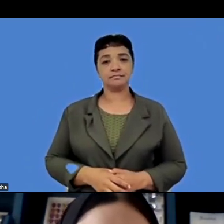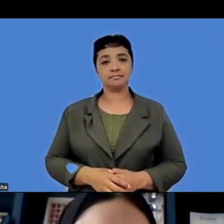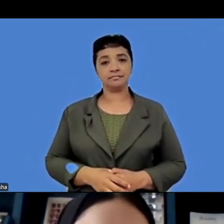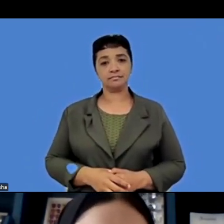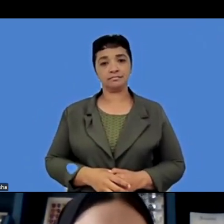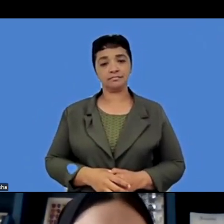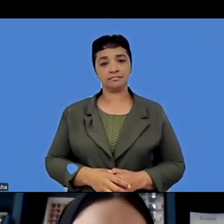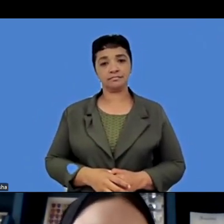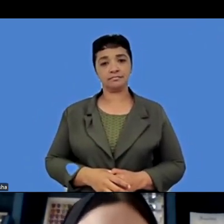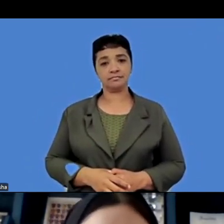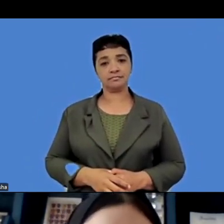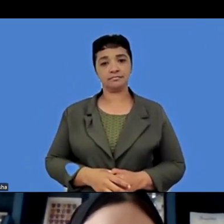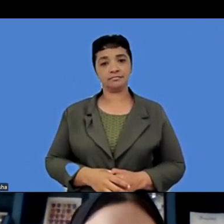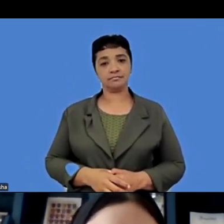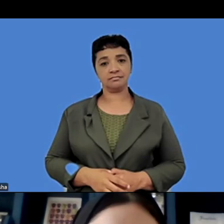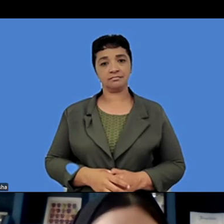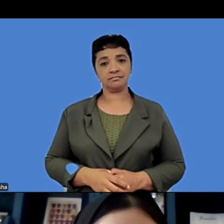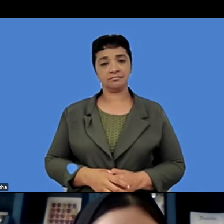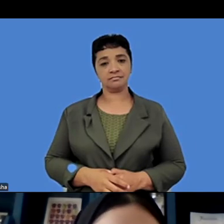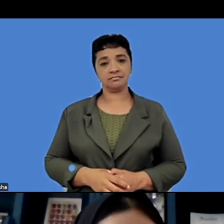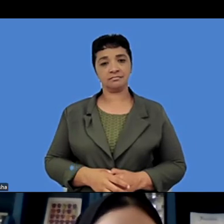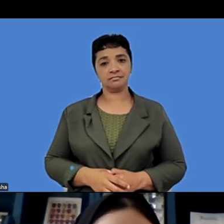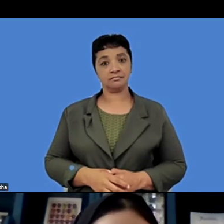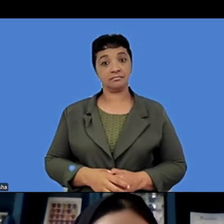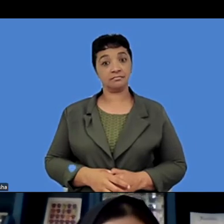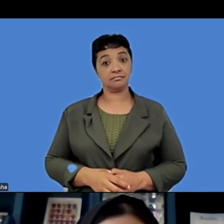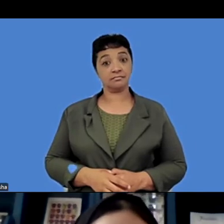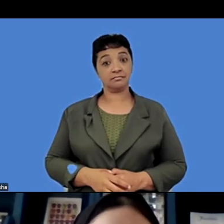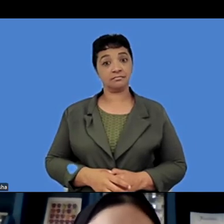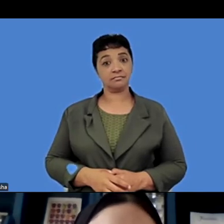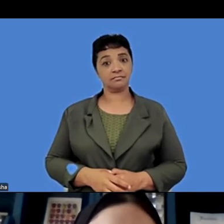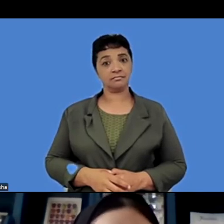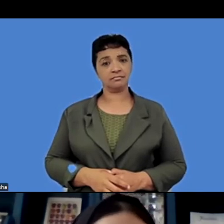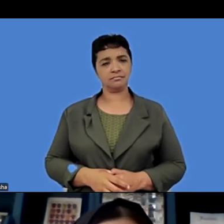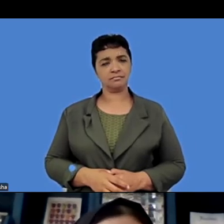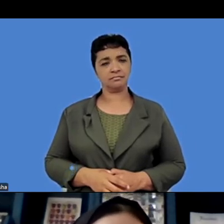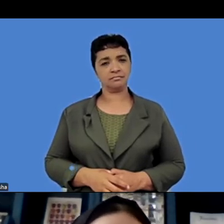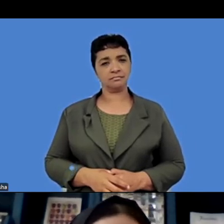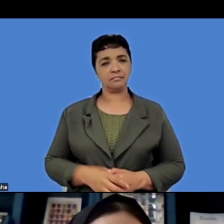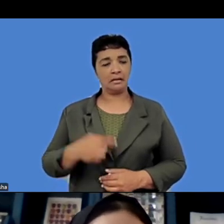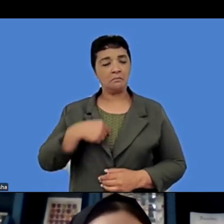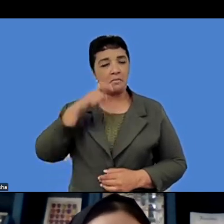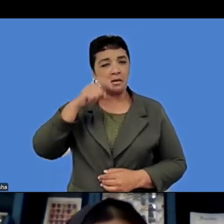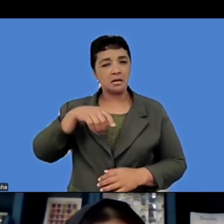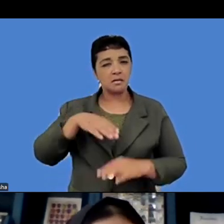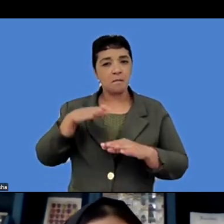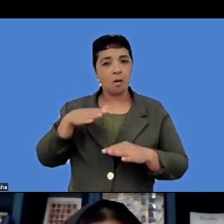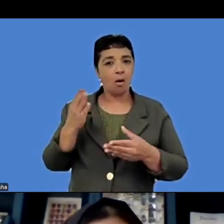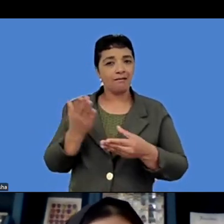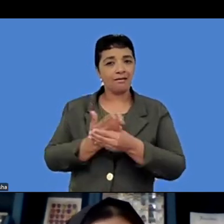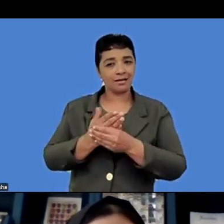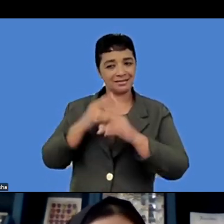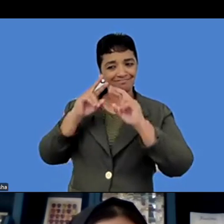would require more facts to the case specifically, but I think you could look at it